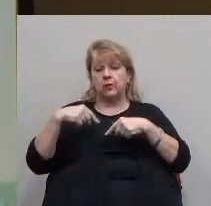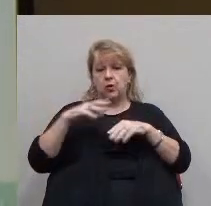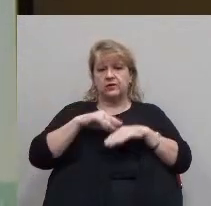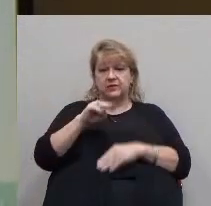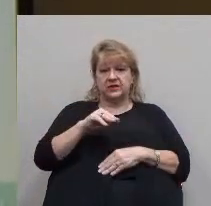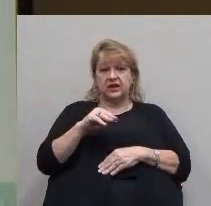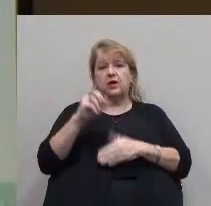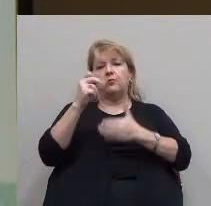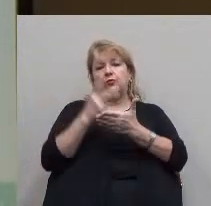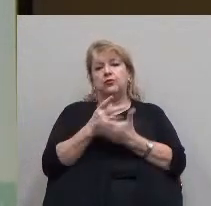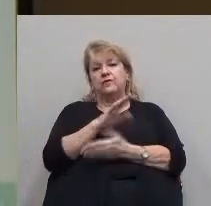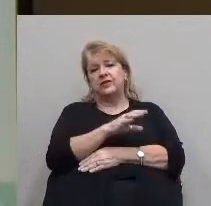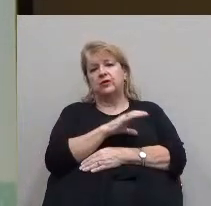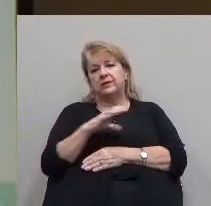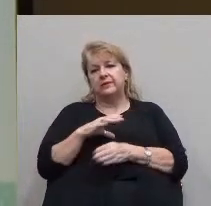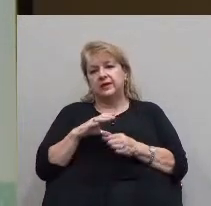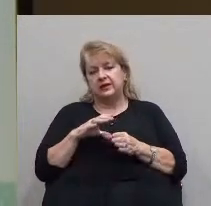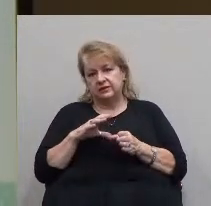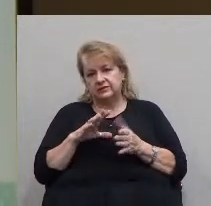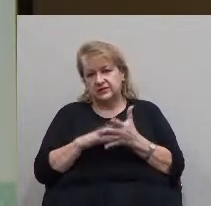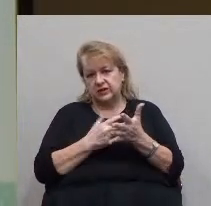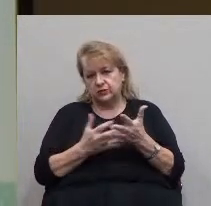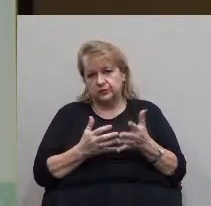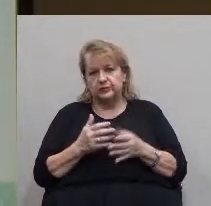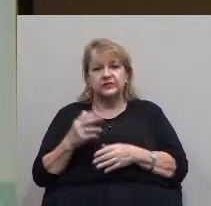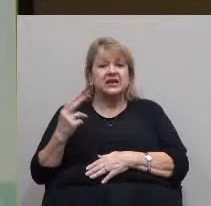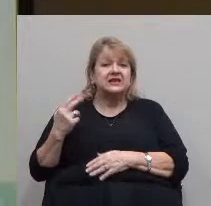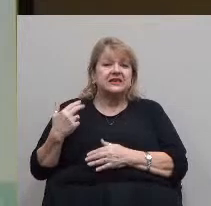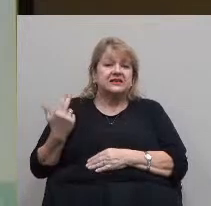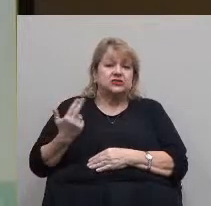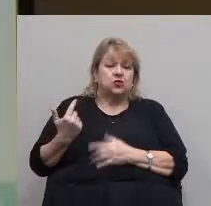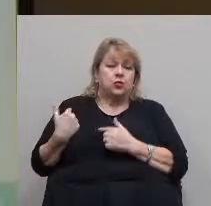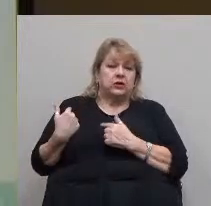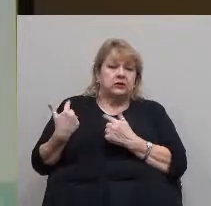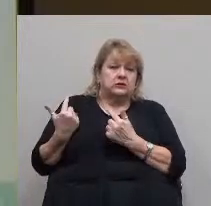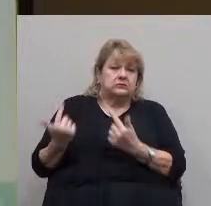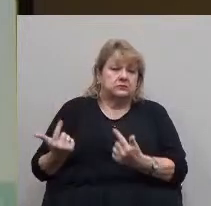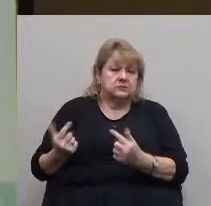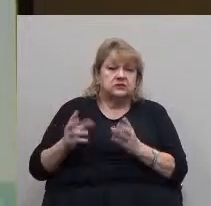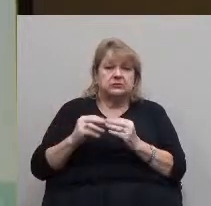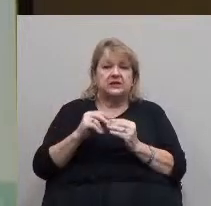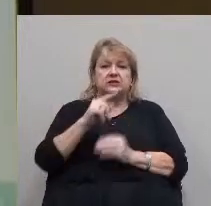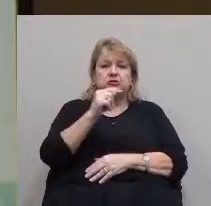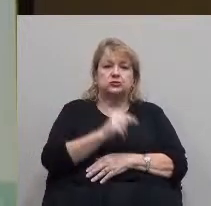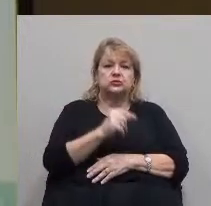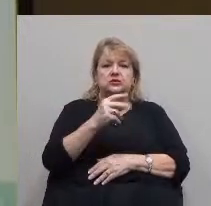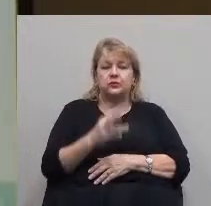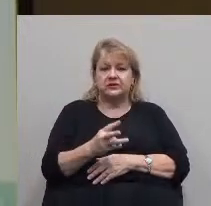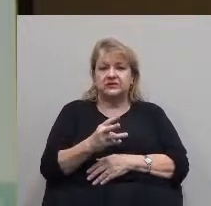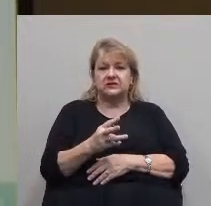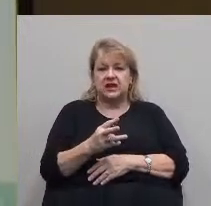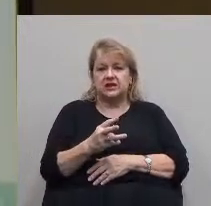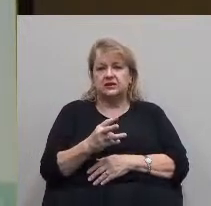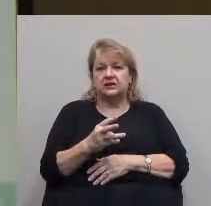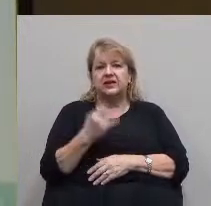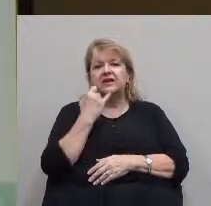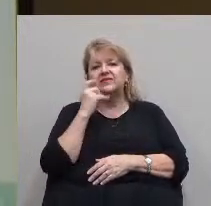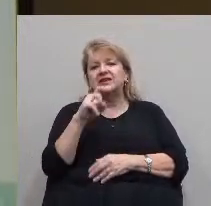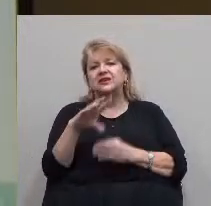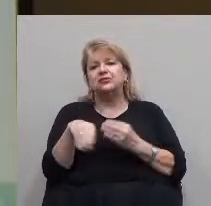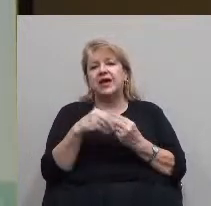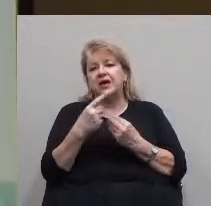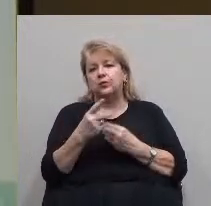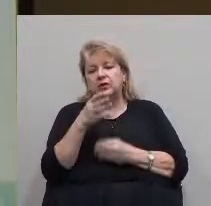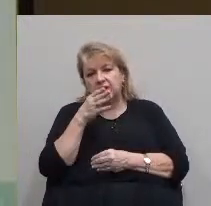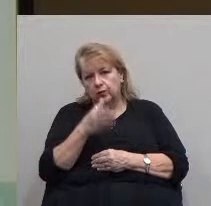that'll allow it. But historically, these meetings have been on Tuesday, Wednesdays for the duration of session. Occasionally, if they need to add one,